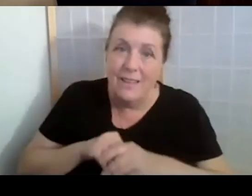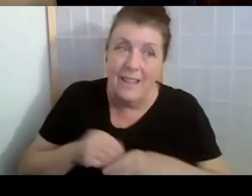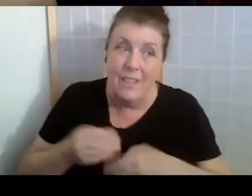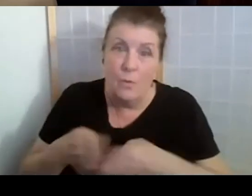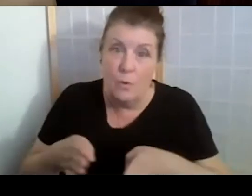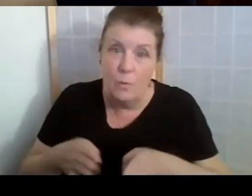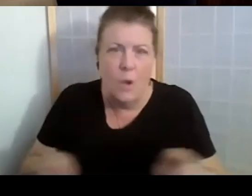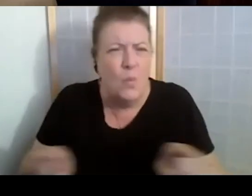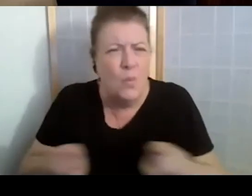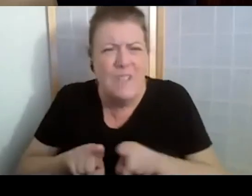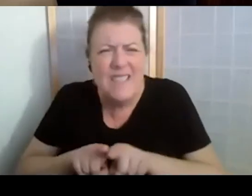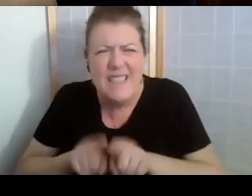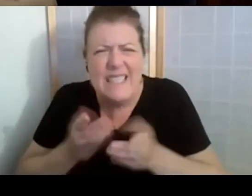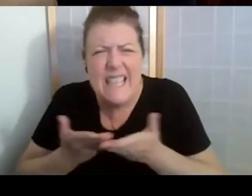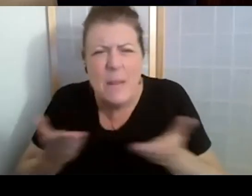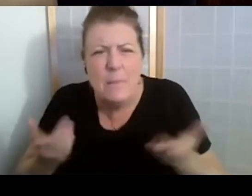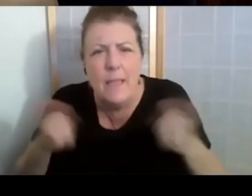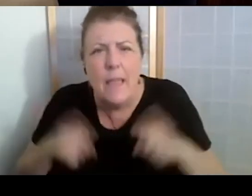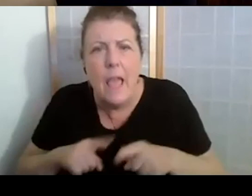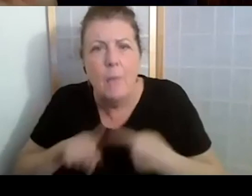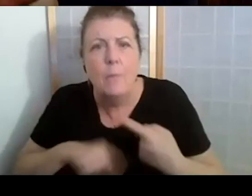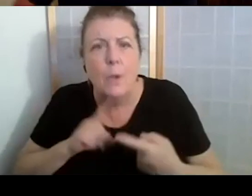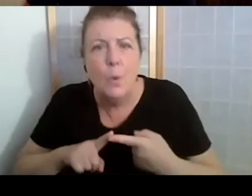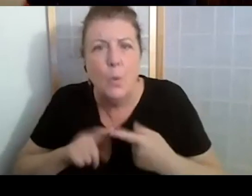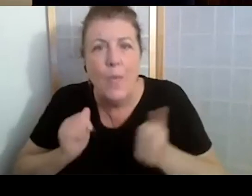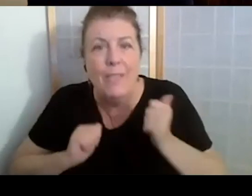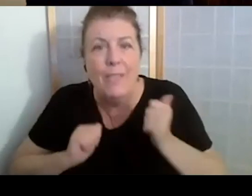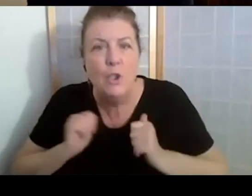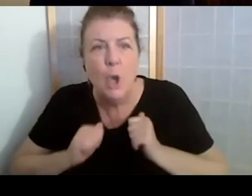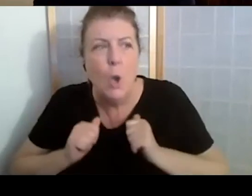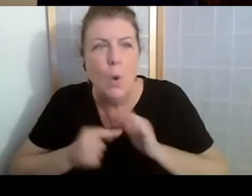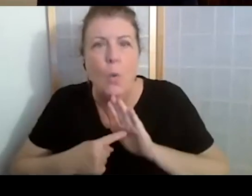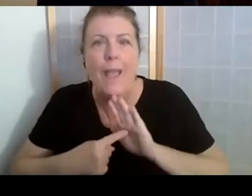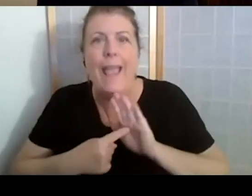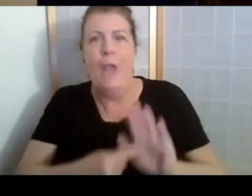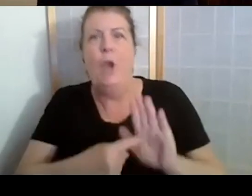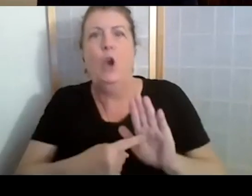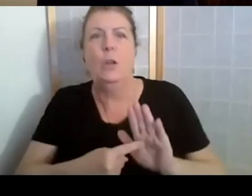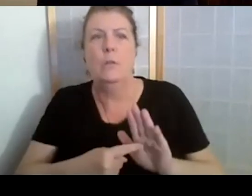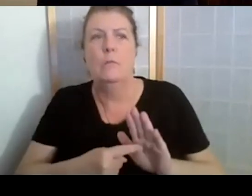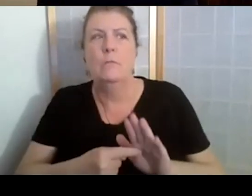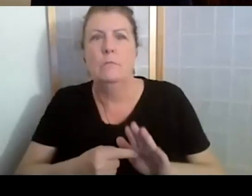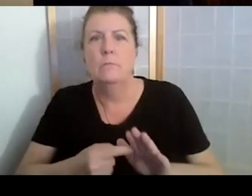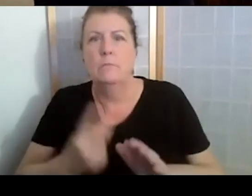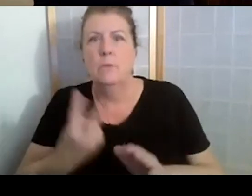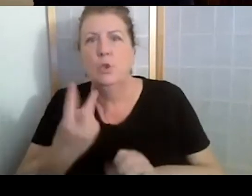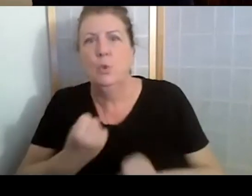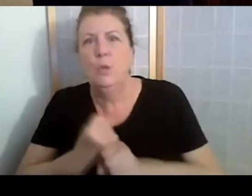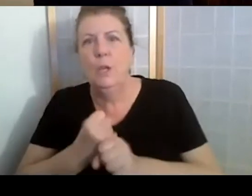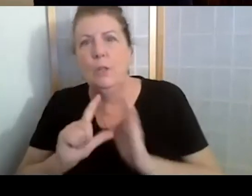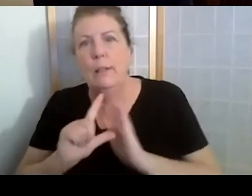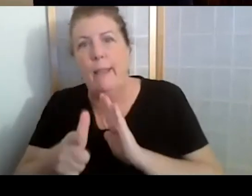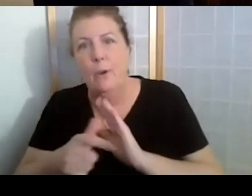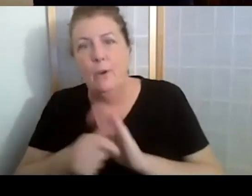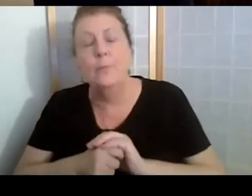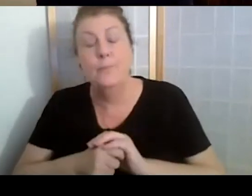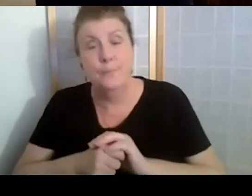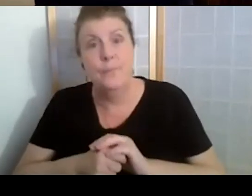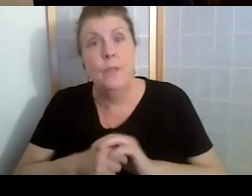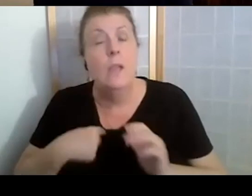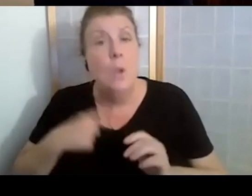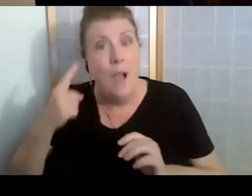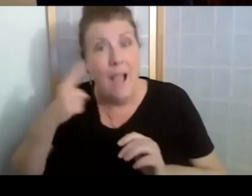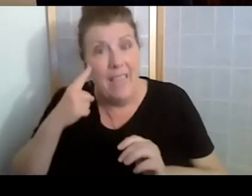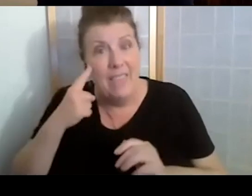happened when the show aired, you know, almost 2 years later. Mm-hmm. And so I think that, you know, the support